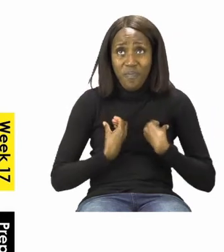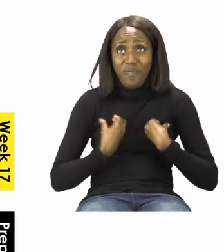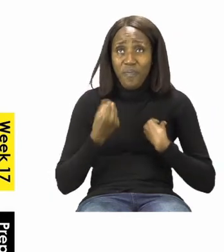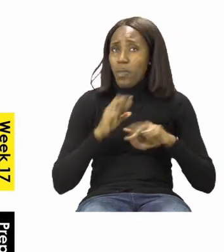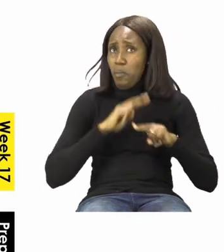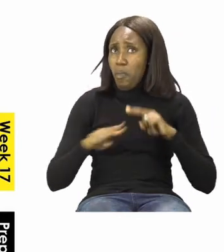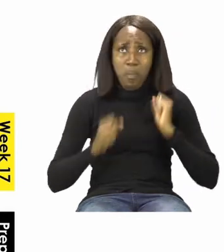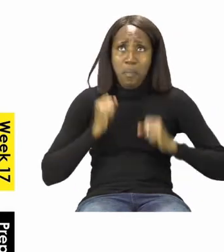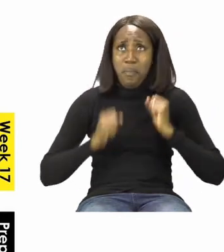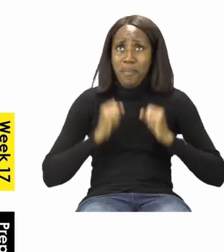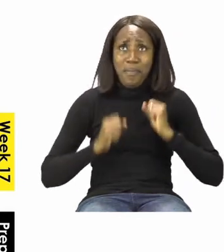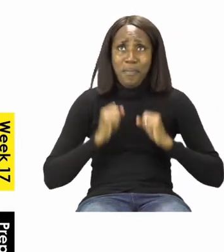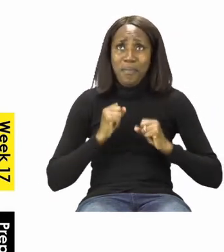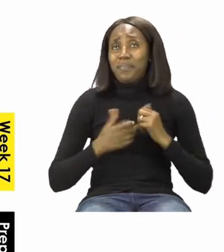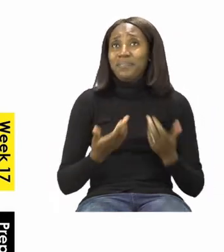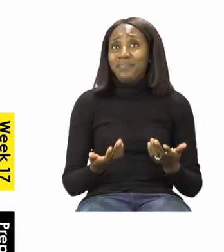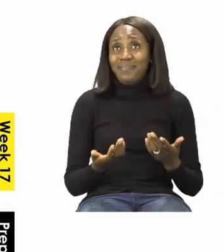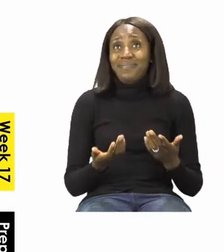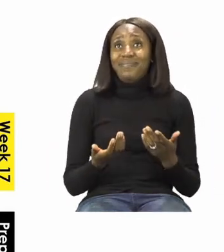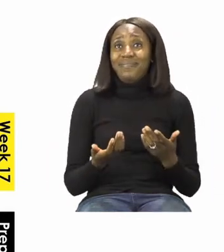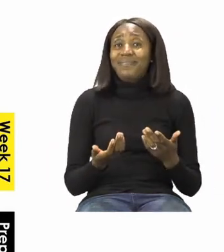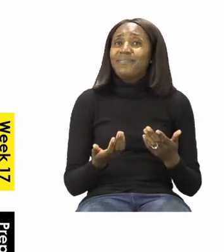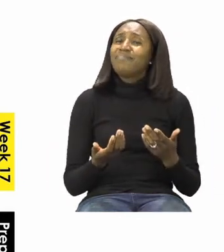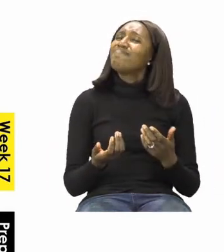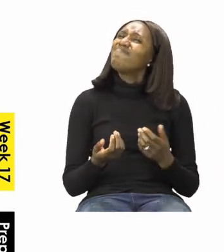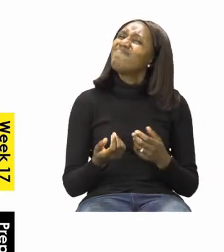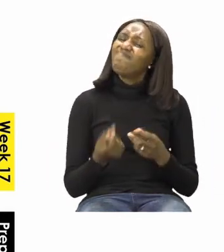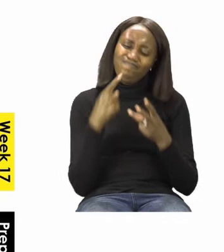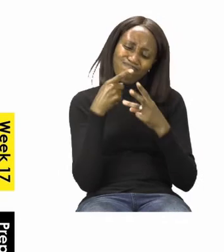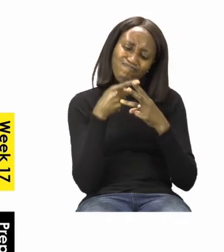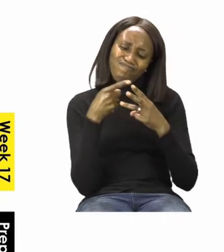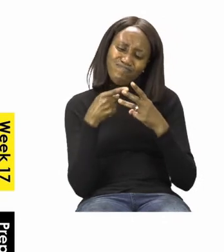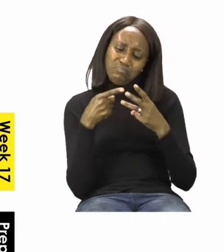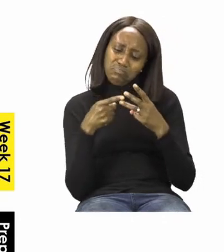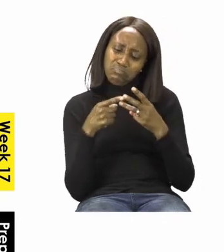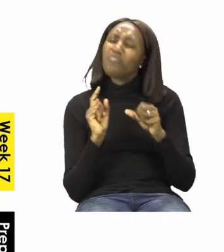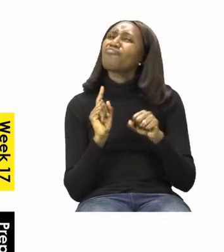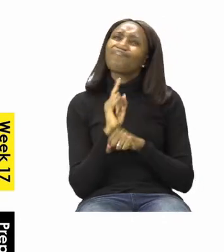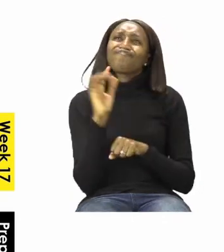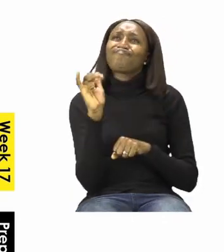back. So, which one do you think needs to start?